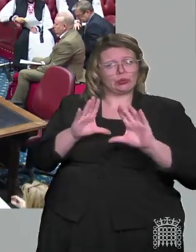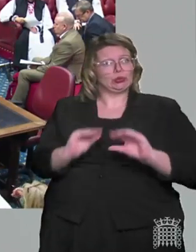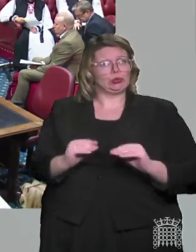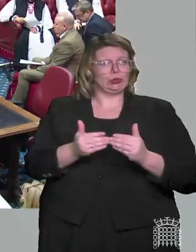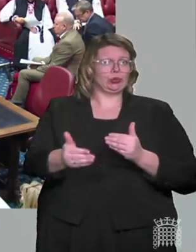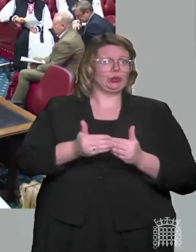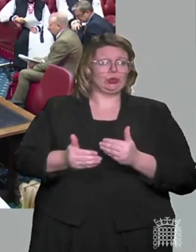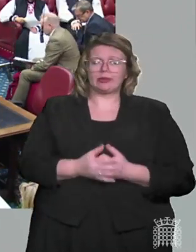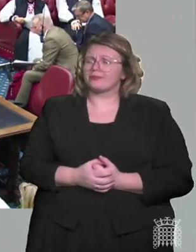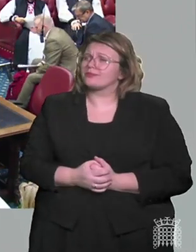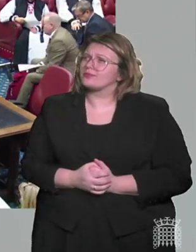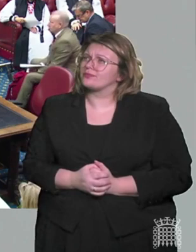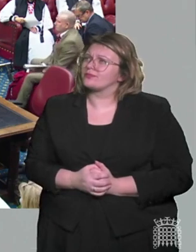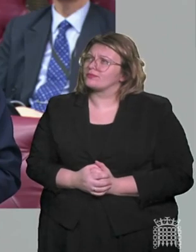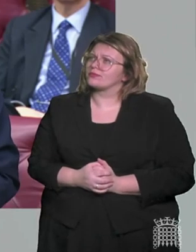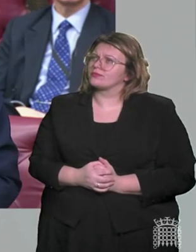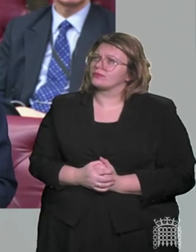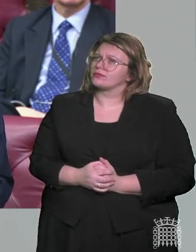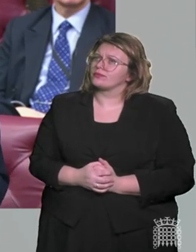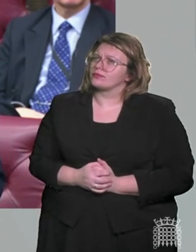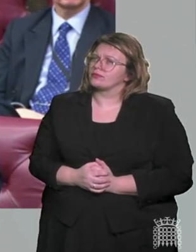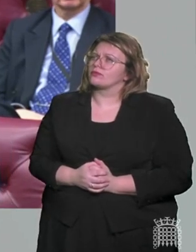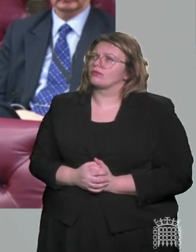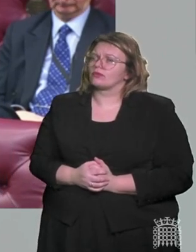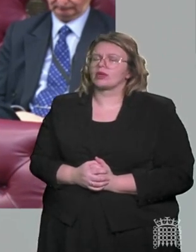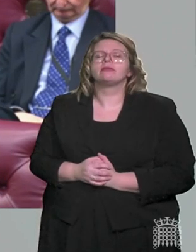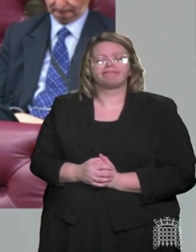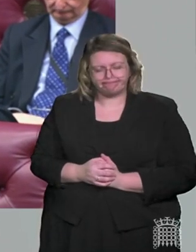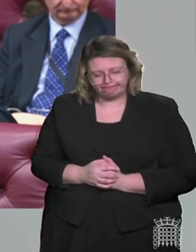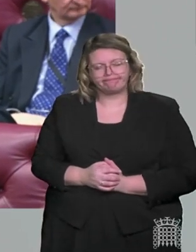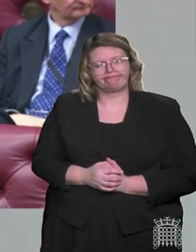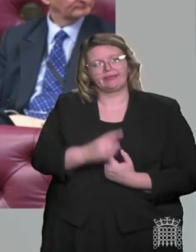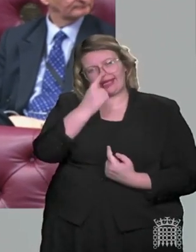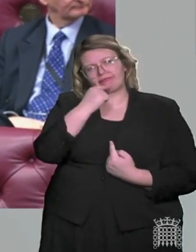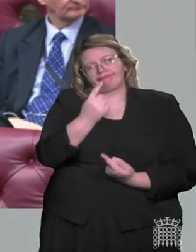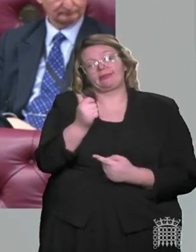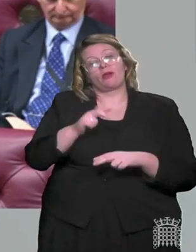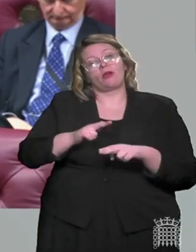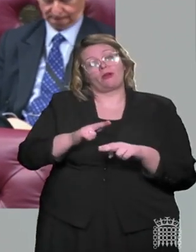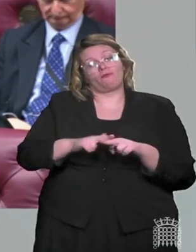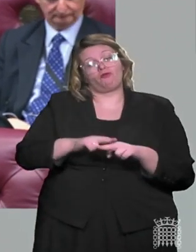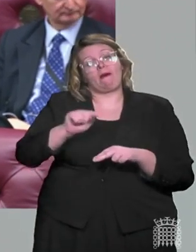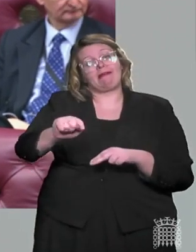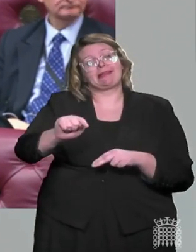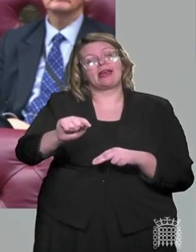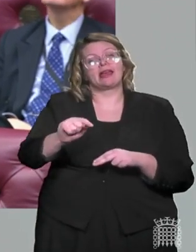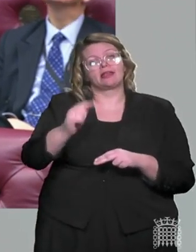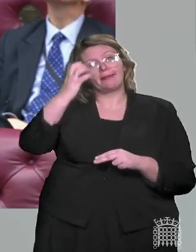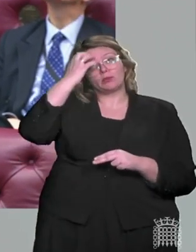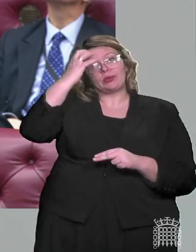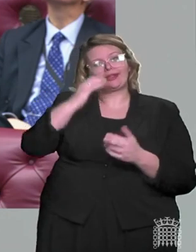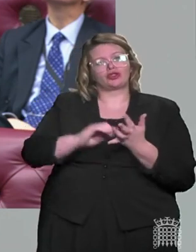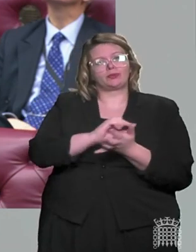to the Noble Lady is that at the Munich Security Conference on Friday, there will be a meeting of